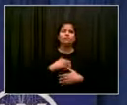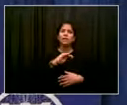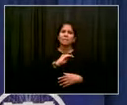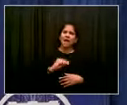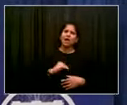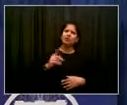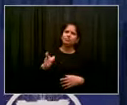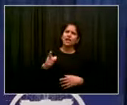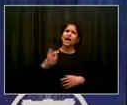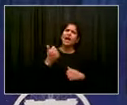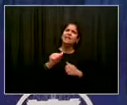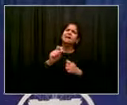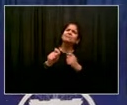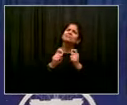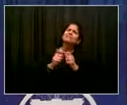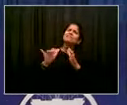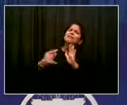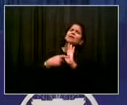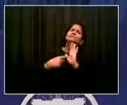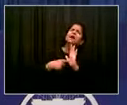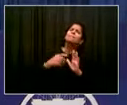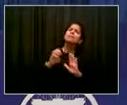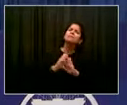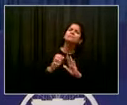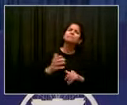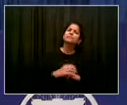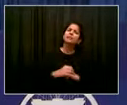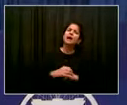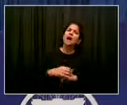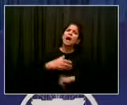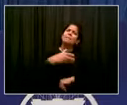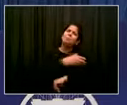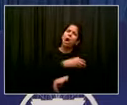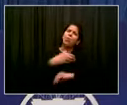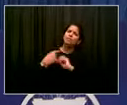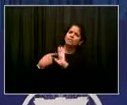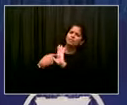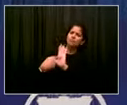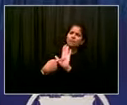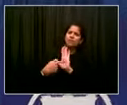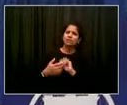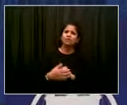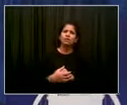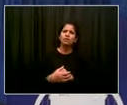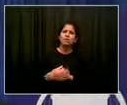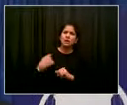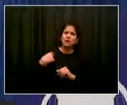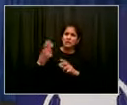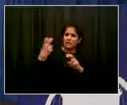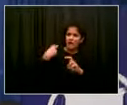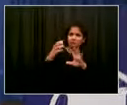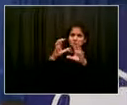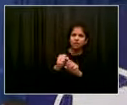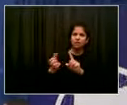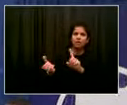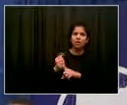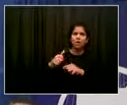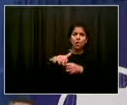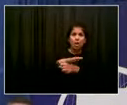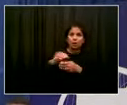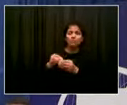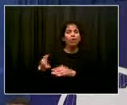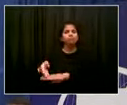powerful, of an example in Brooklyn of the difference this kind of operation made in terms of making a neighborhood safer.